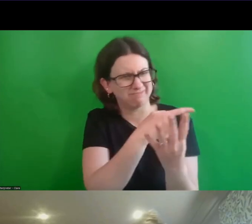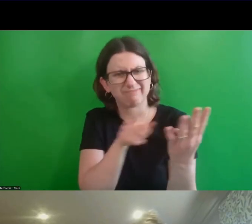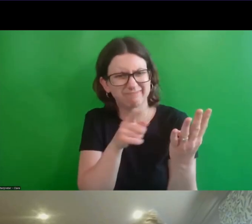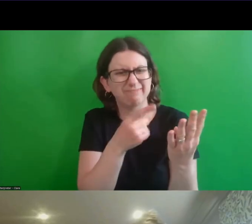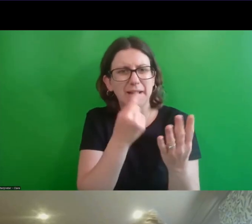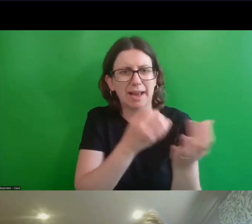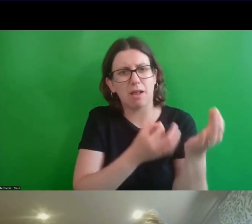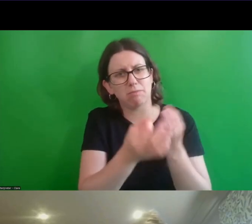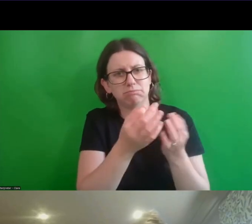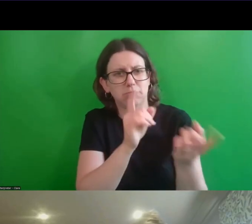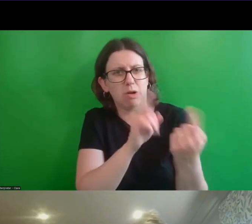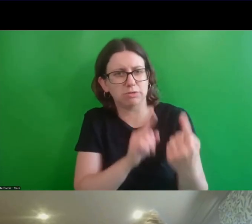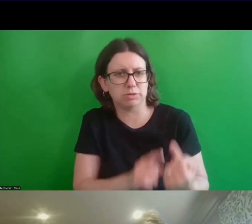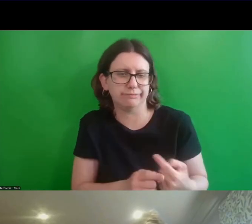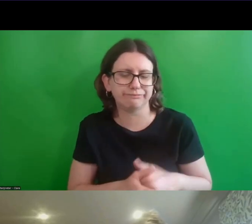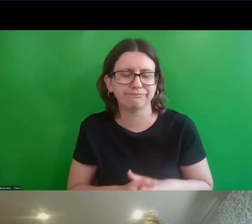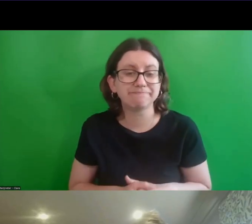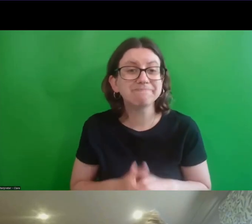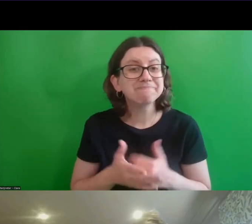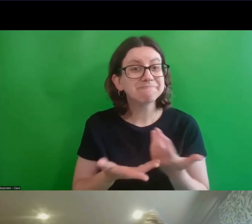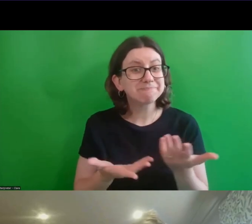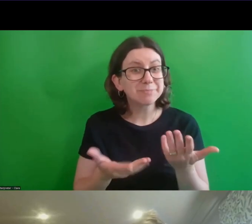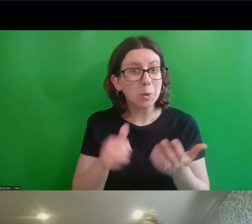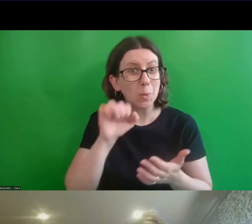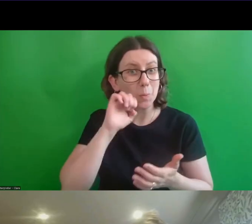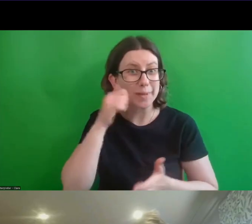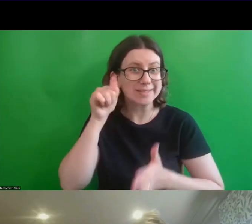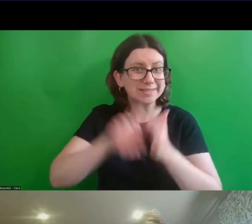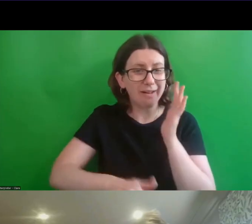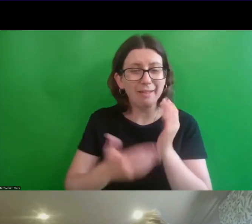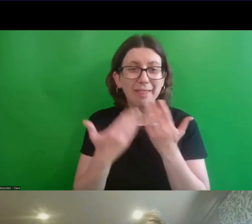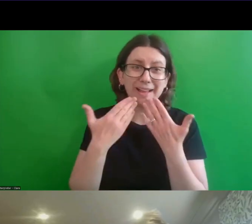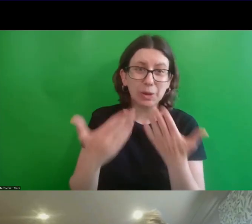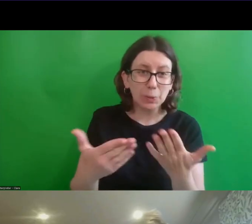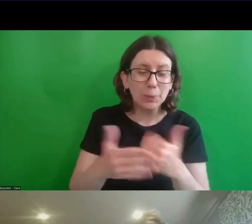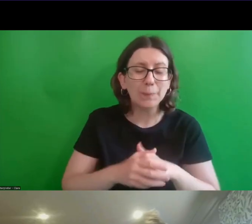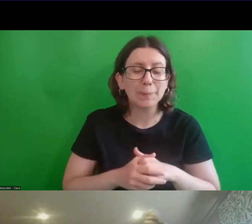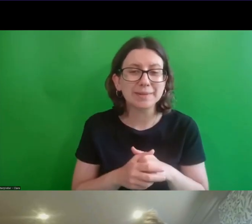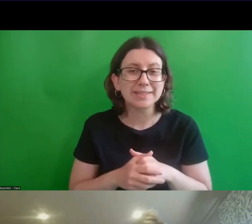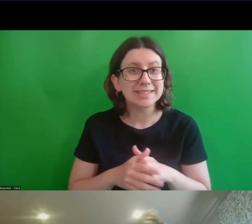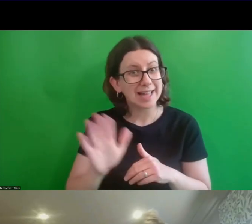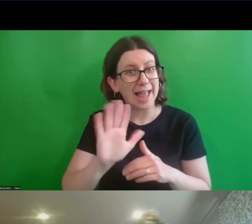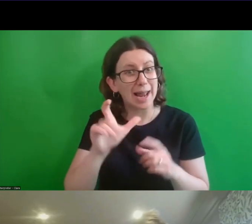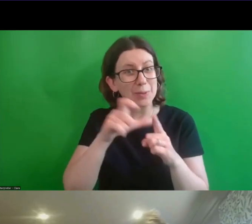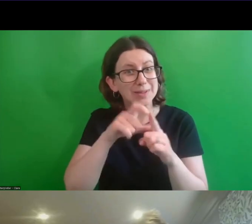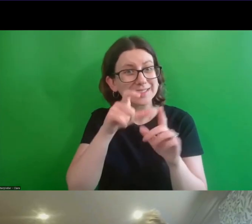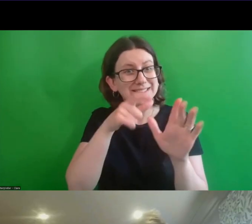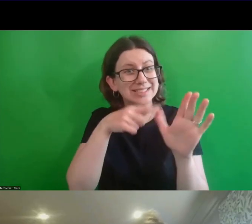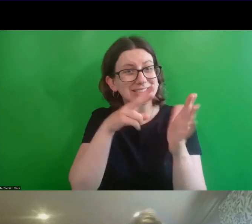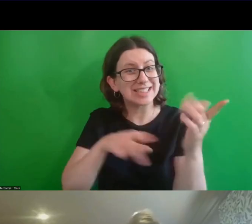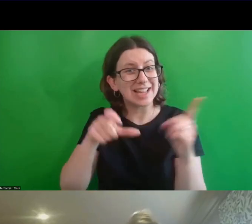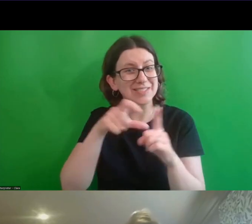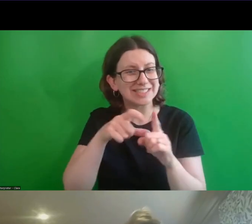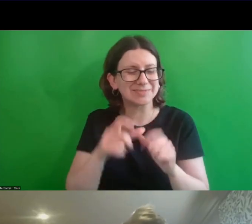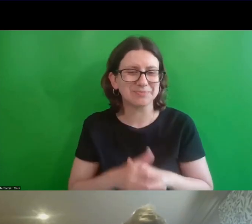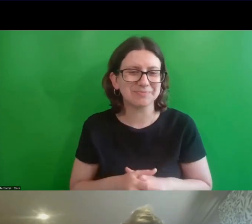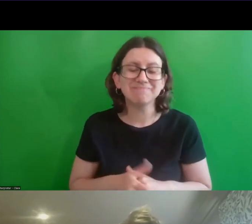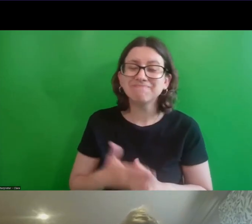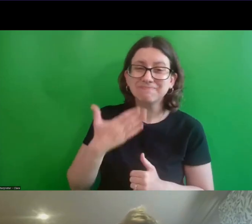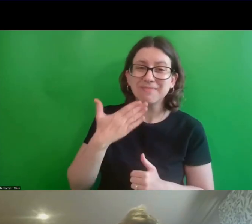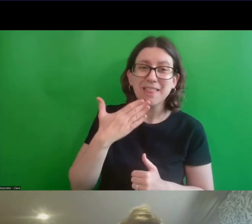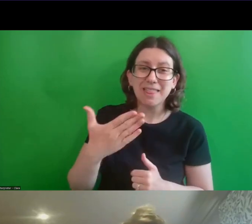So without further ado, thank you very much. And hello, David. Thanks,